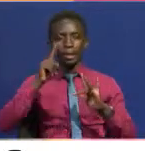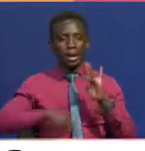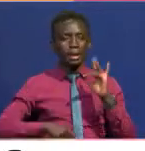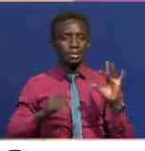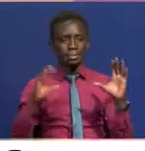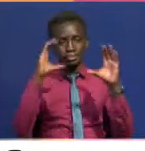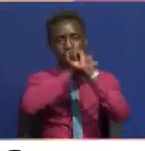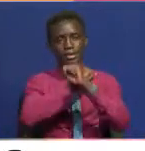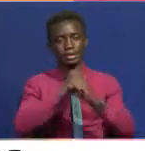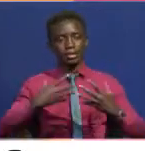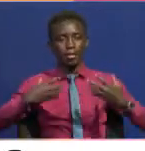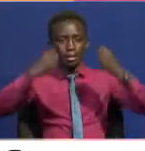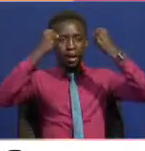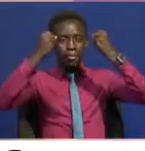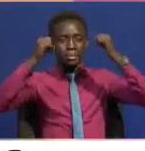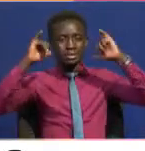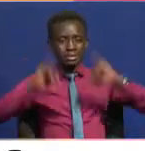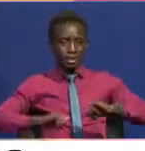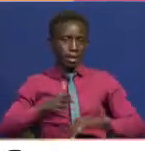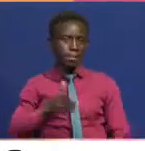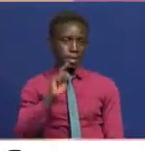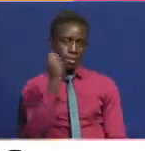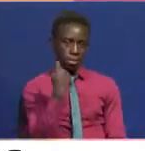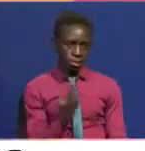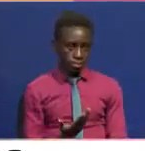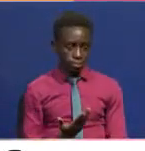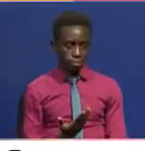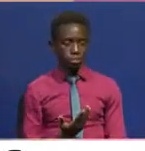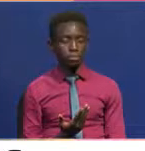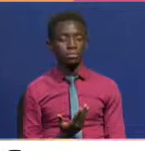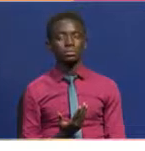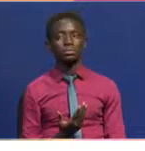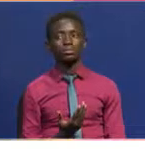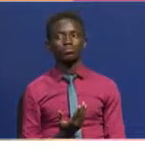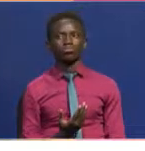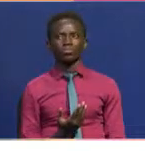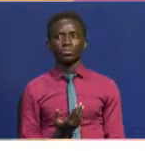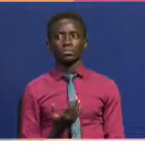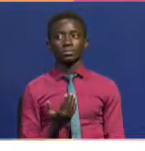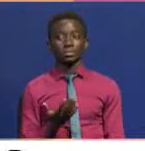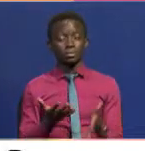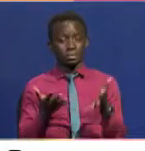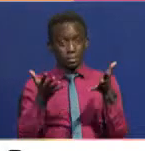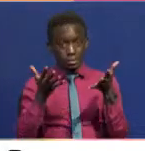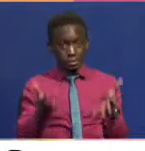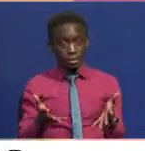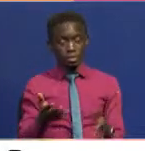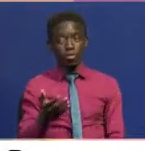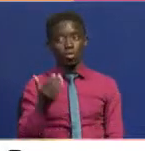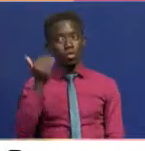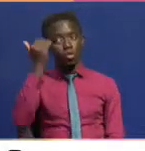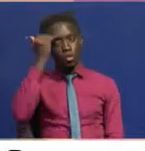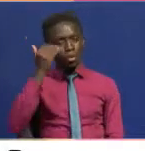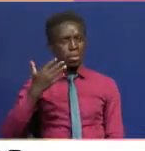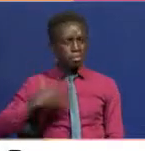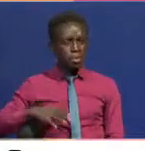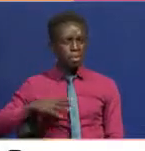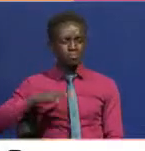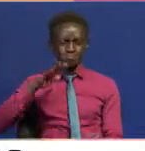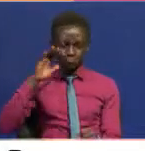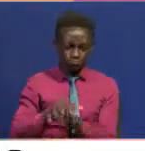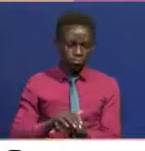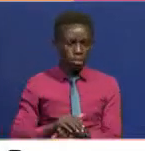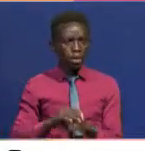retaining the shield or the cup here in Kenya. And for that reason, because there are so many people that now know Tchoukball and now